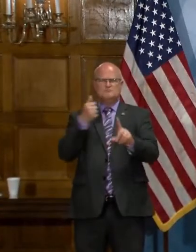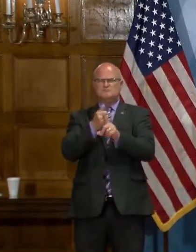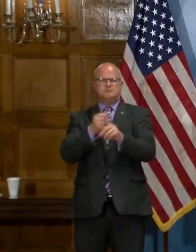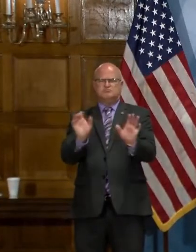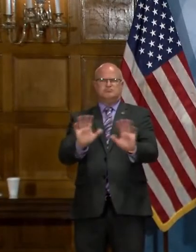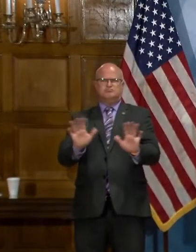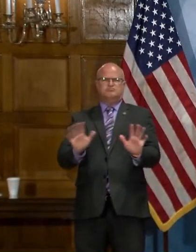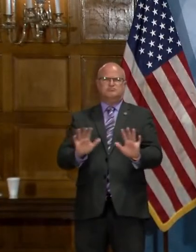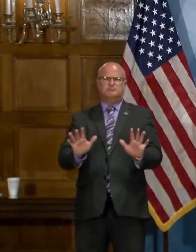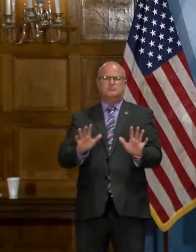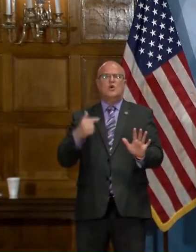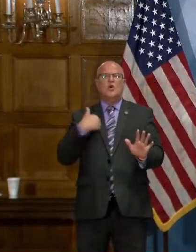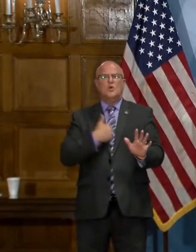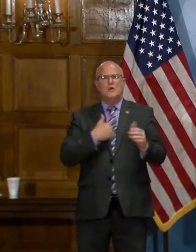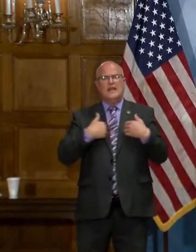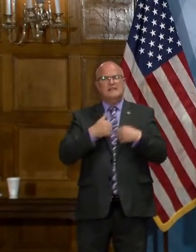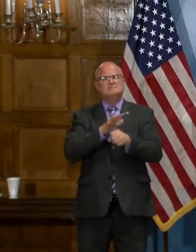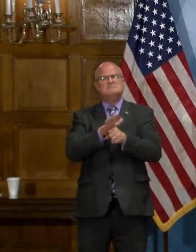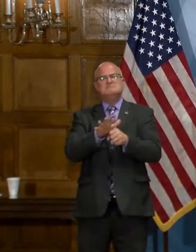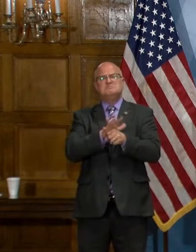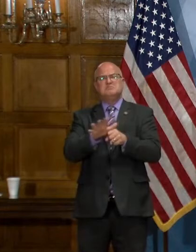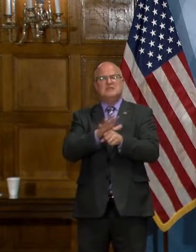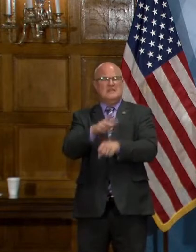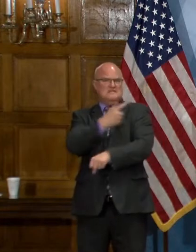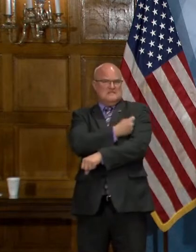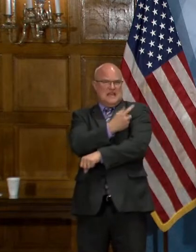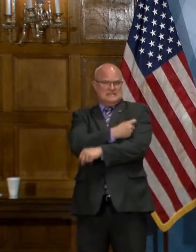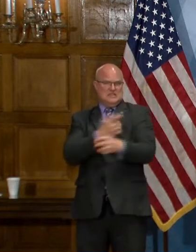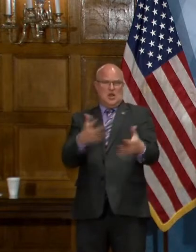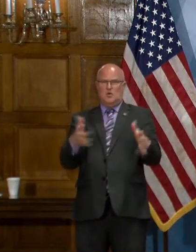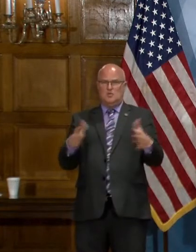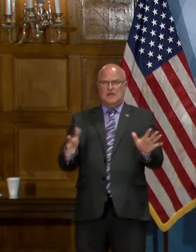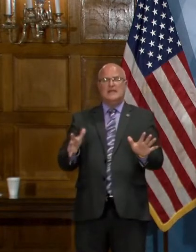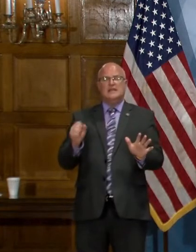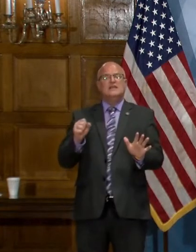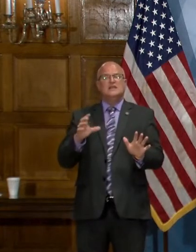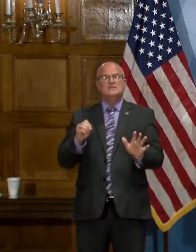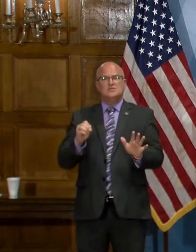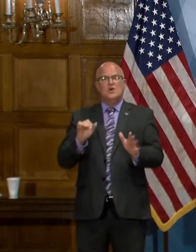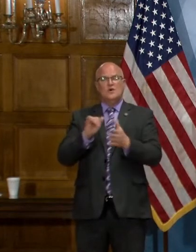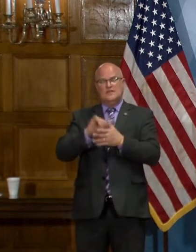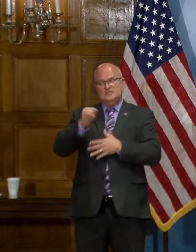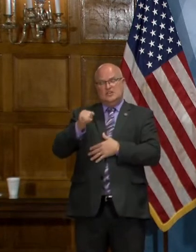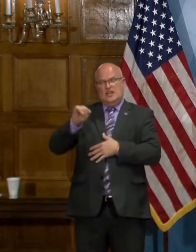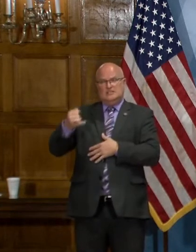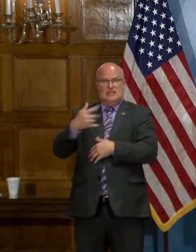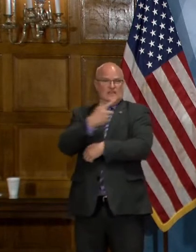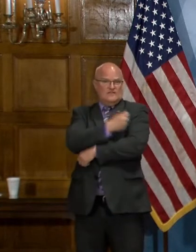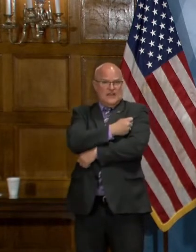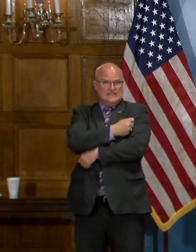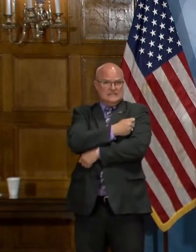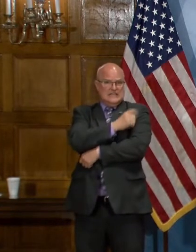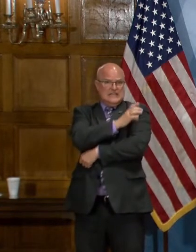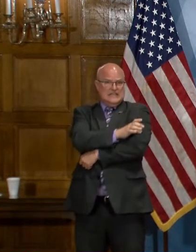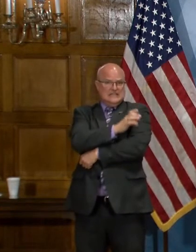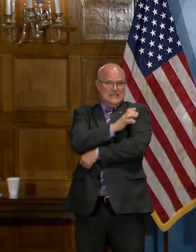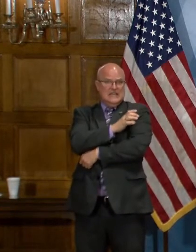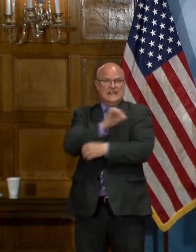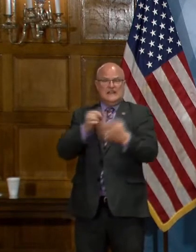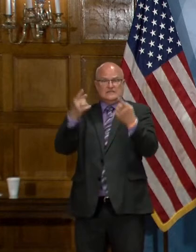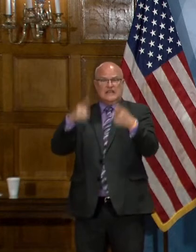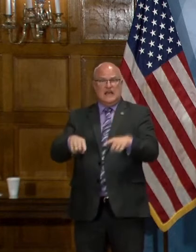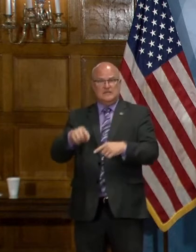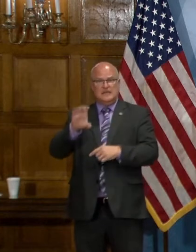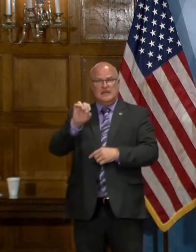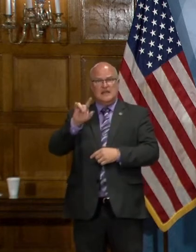to that. We have plenty of vaccine to be able to back this up. And so that J&J vaccine clinic that was happening